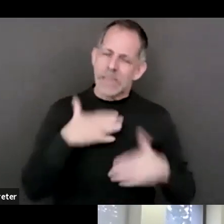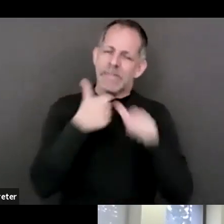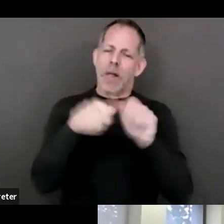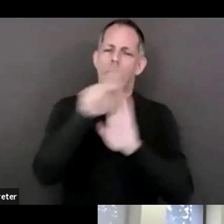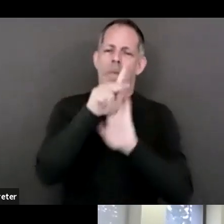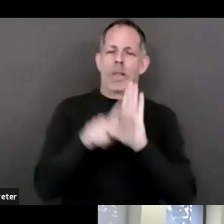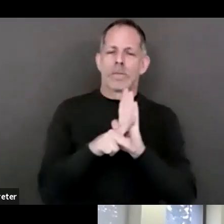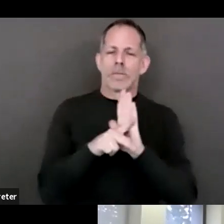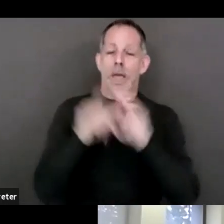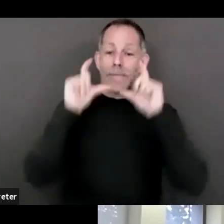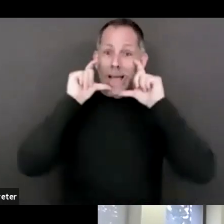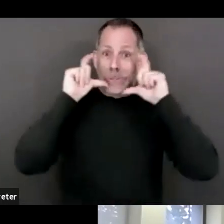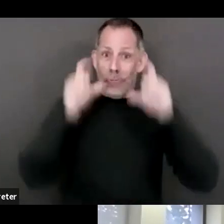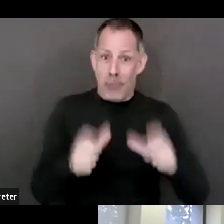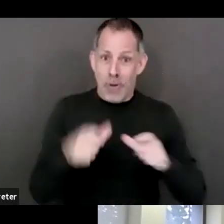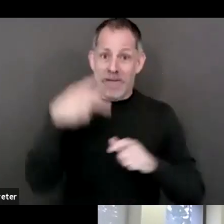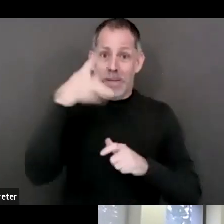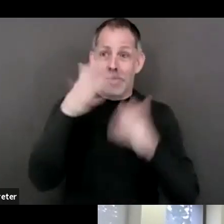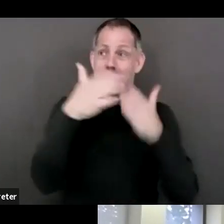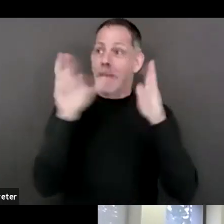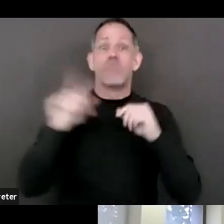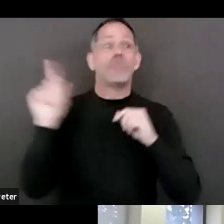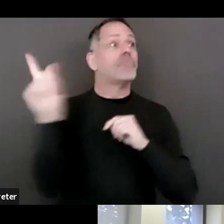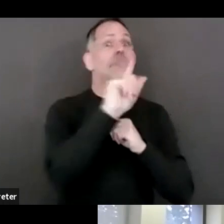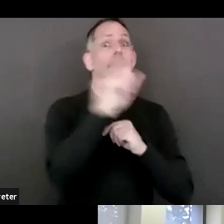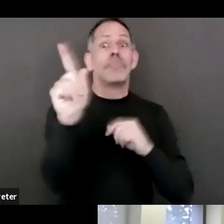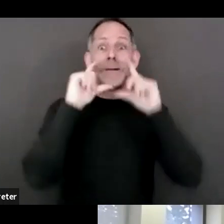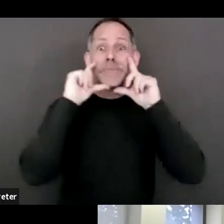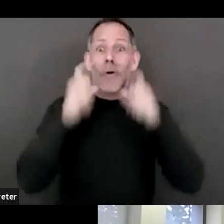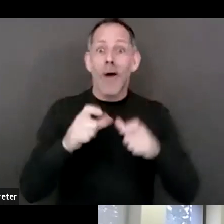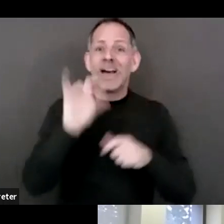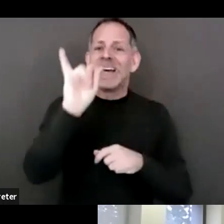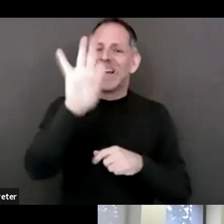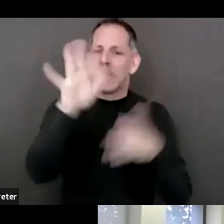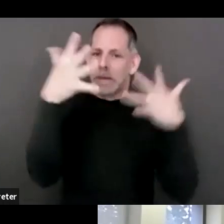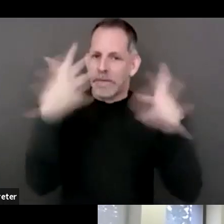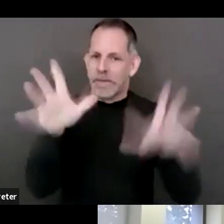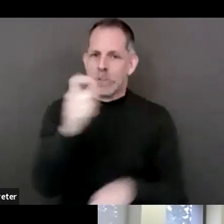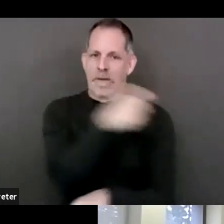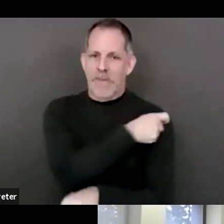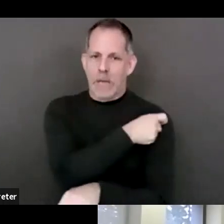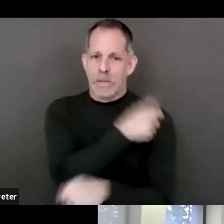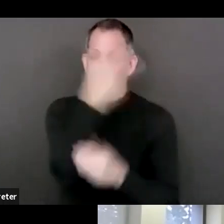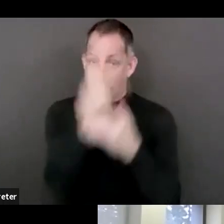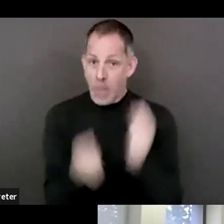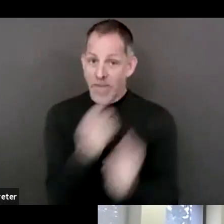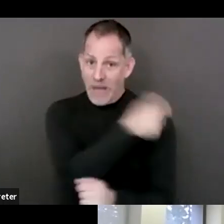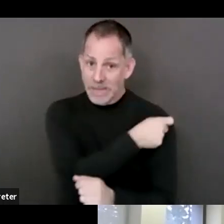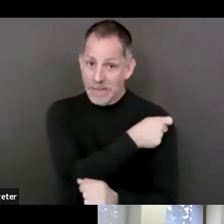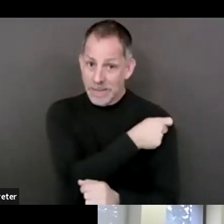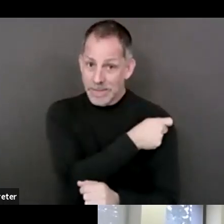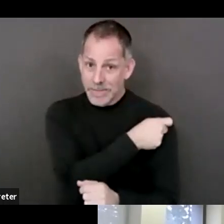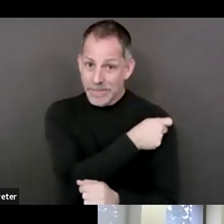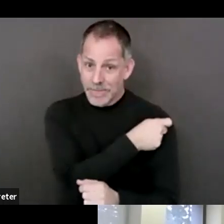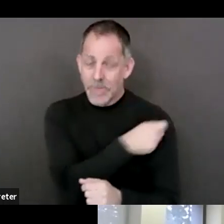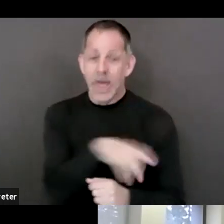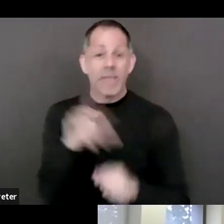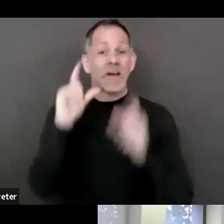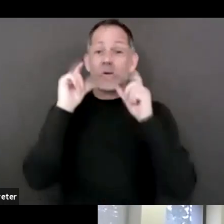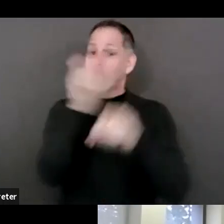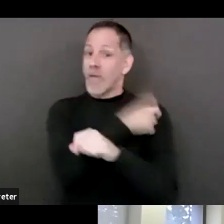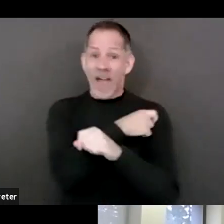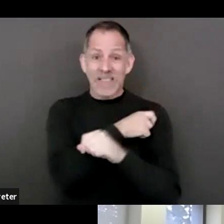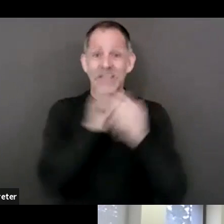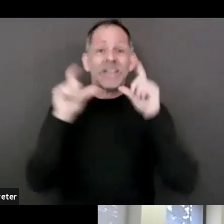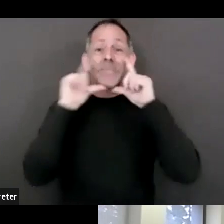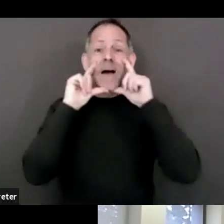is better than being with unvaccinated people in terms of safety. Outdoors is better than indoors. And as you